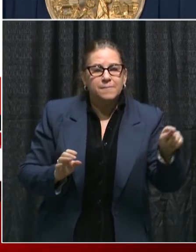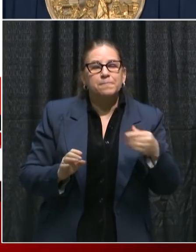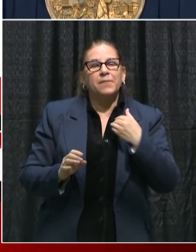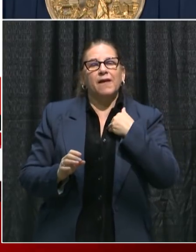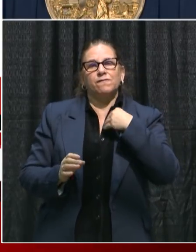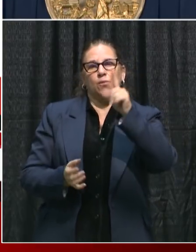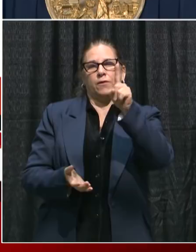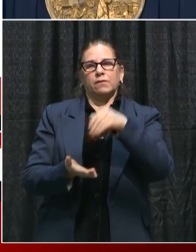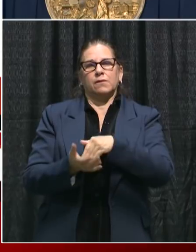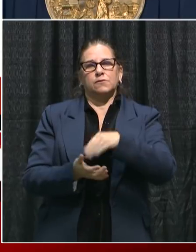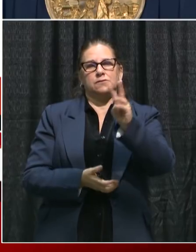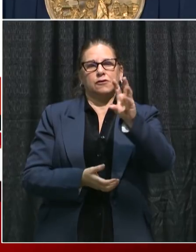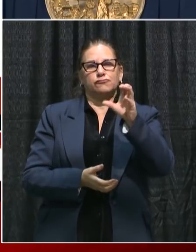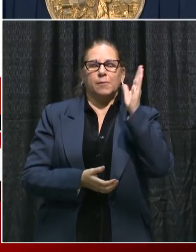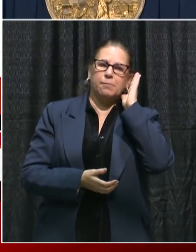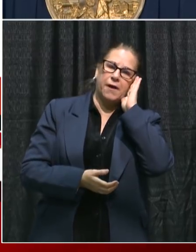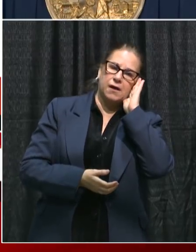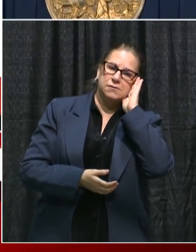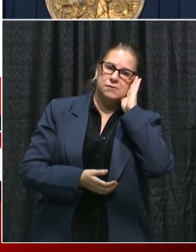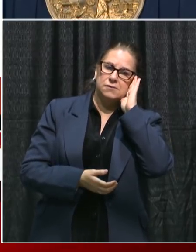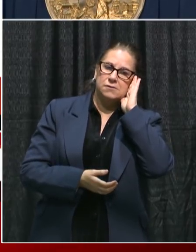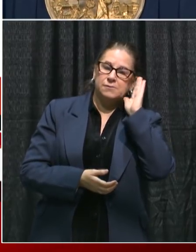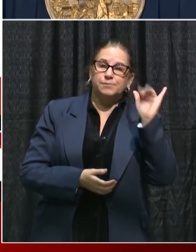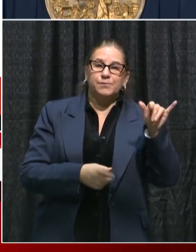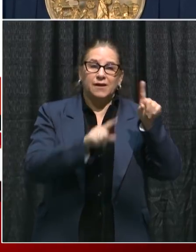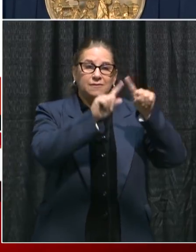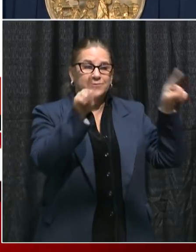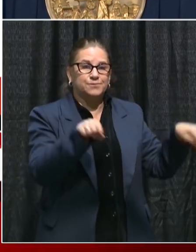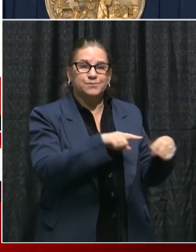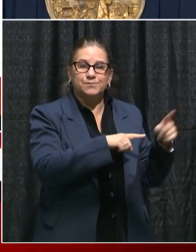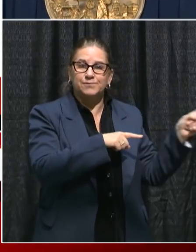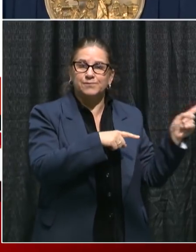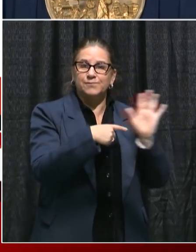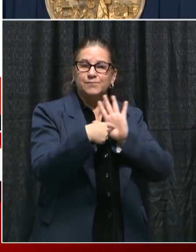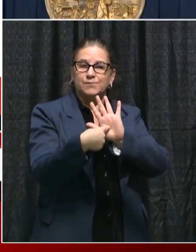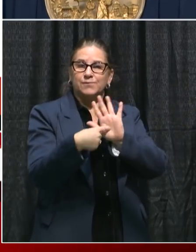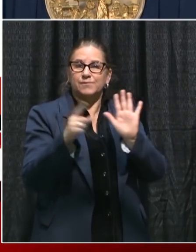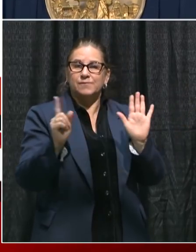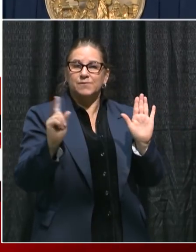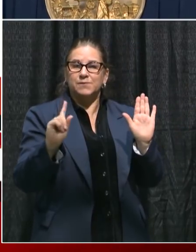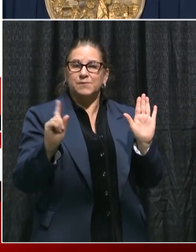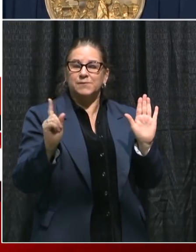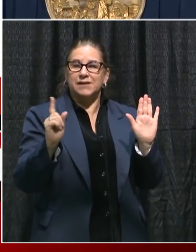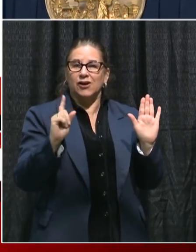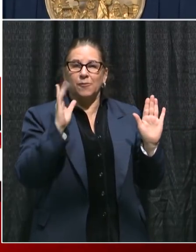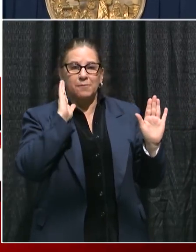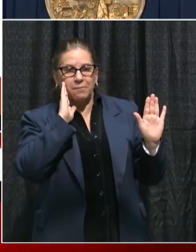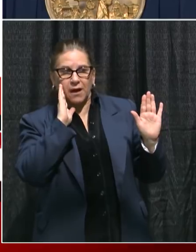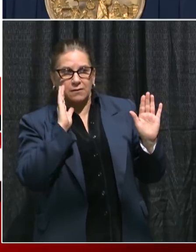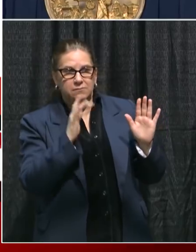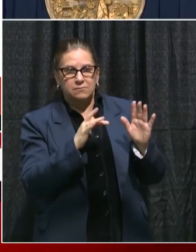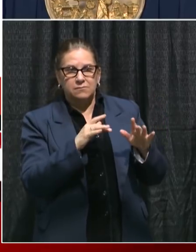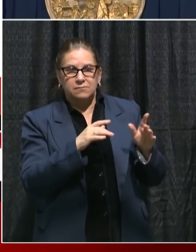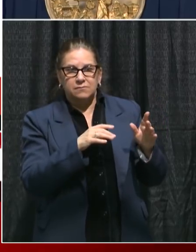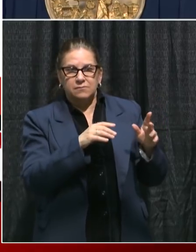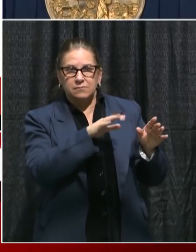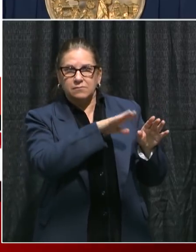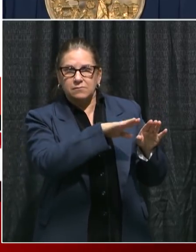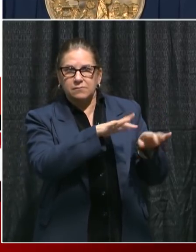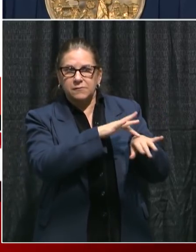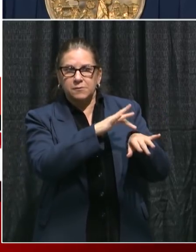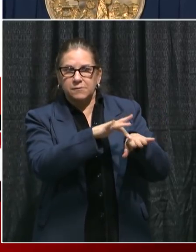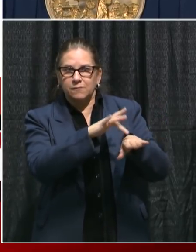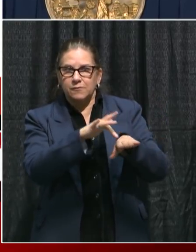chart shows where those surge beds are located. I want to, of course, thank all of our hospital partners for